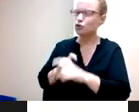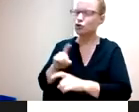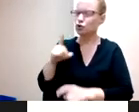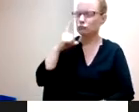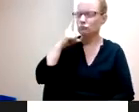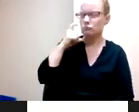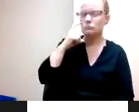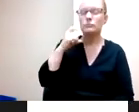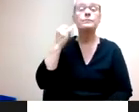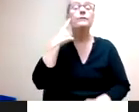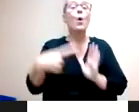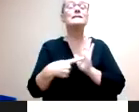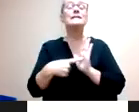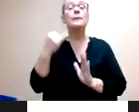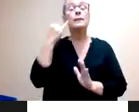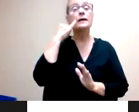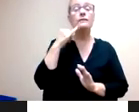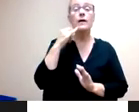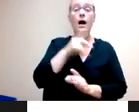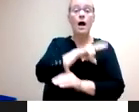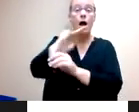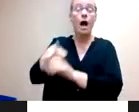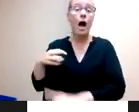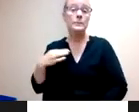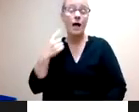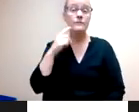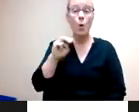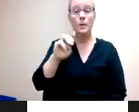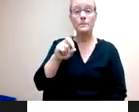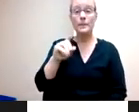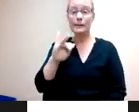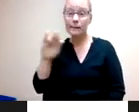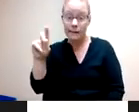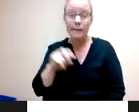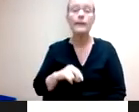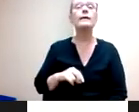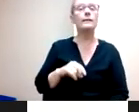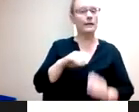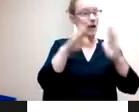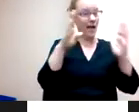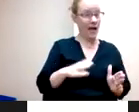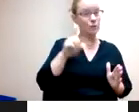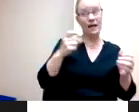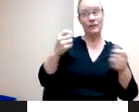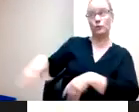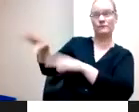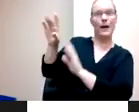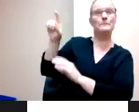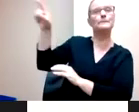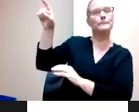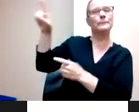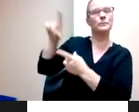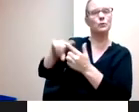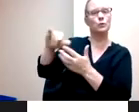if you apply for Medicaid, the house gets turned over to New York State, but if a spouse lives in the house, they can remain till their